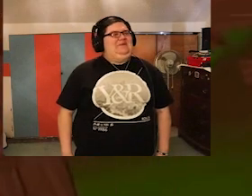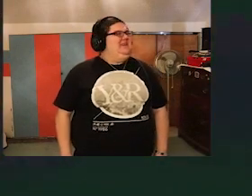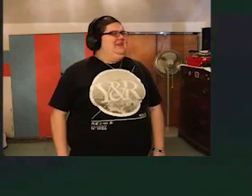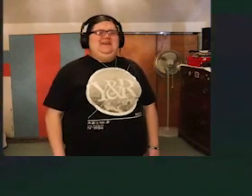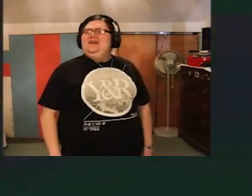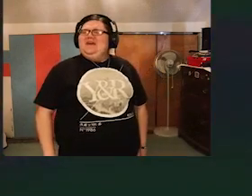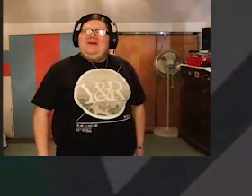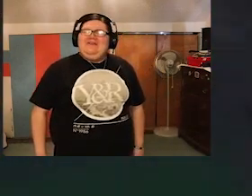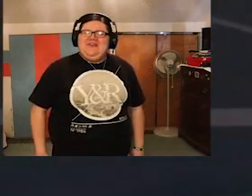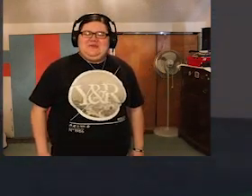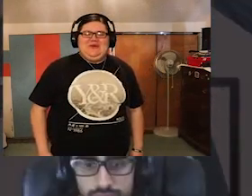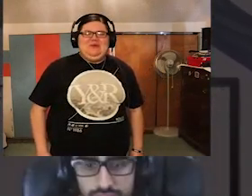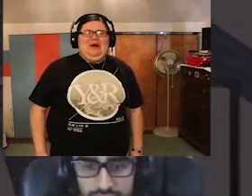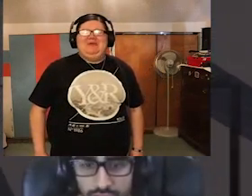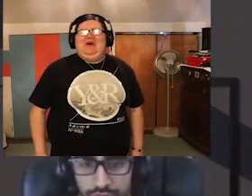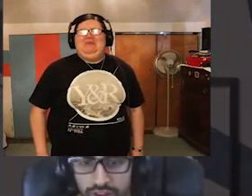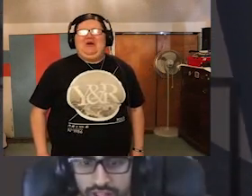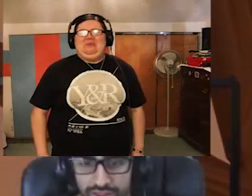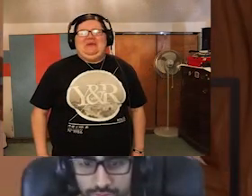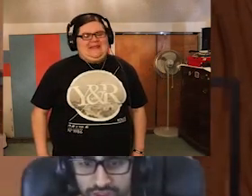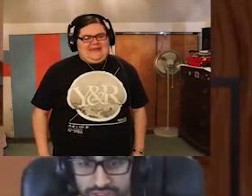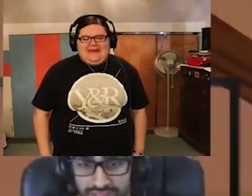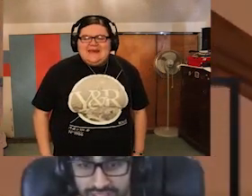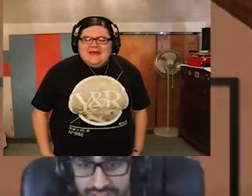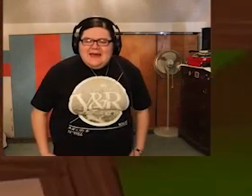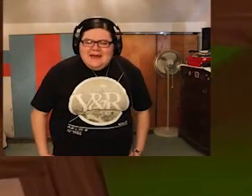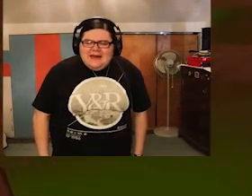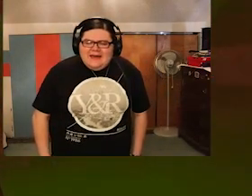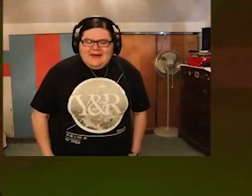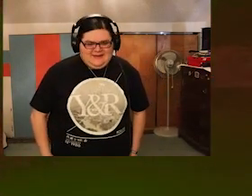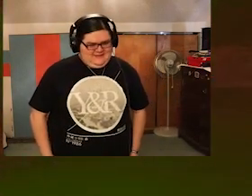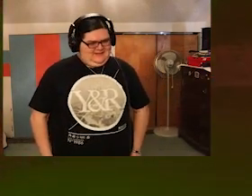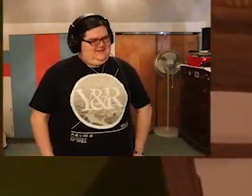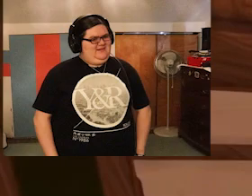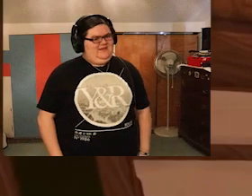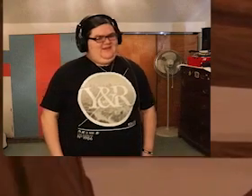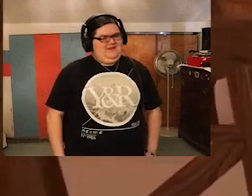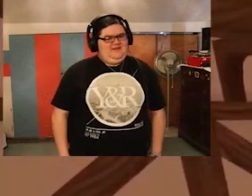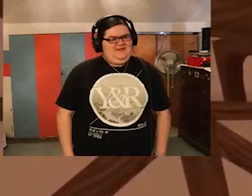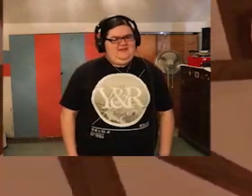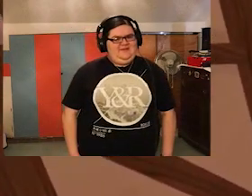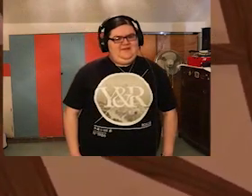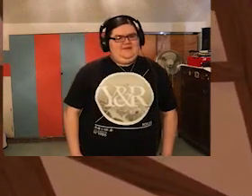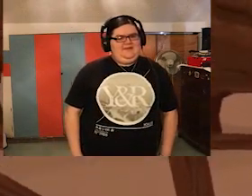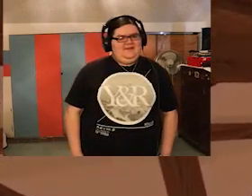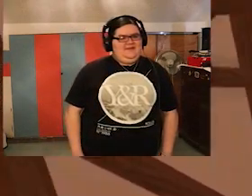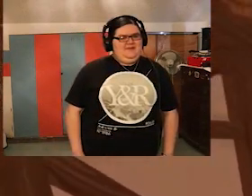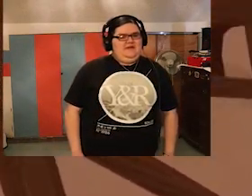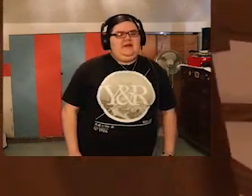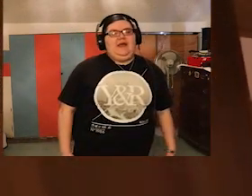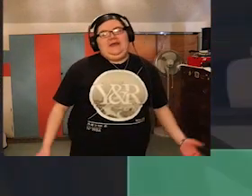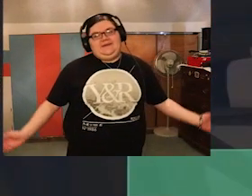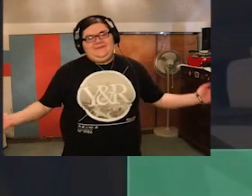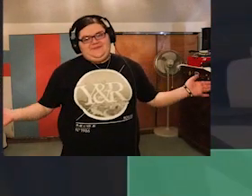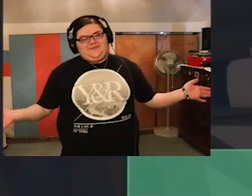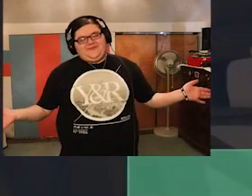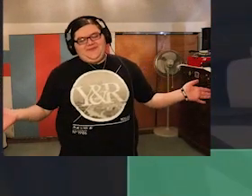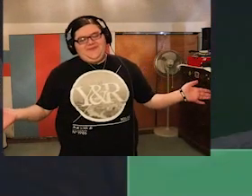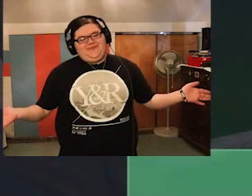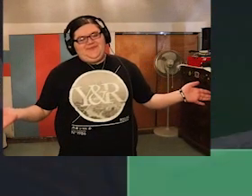I'm lost. Parmelian. Quite badly. Vic, what do you want about Parmelian? I'm so far lost. I might as well quit. I might as well just quit.